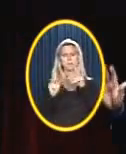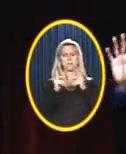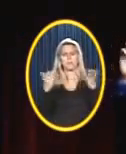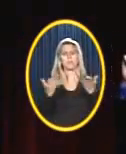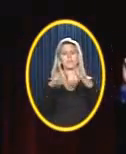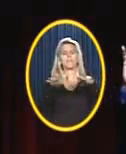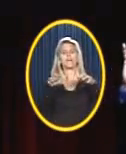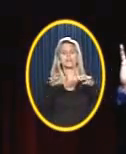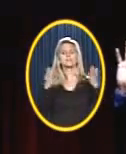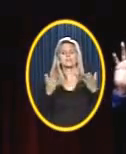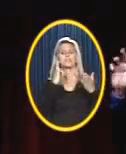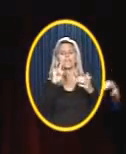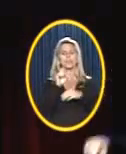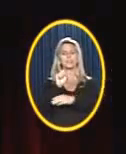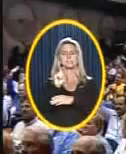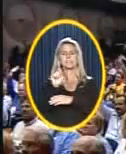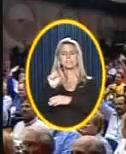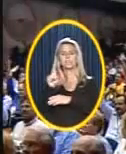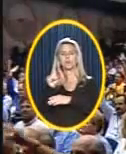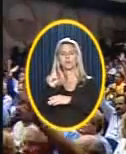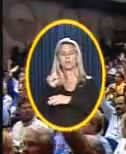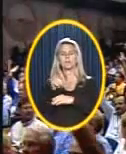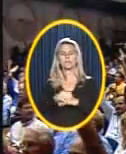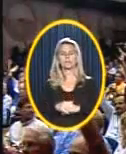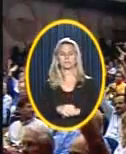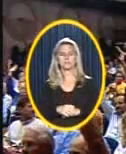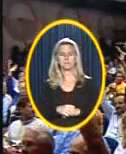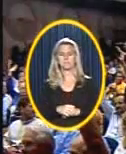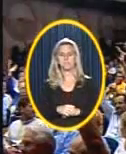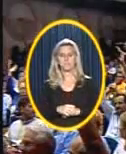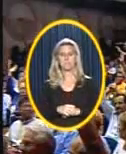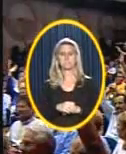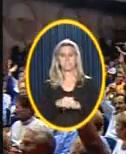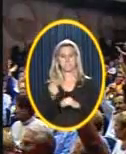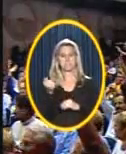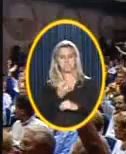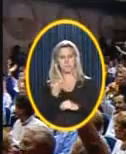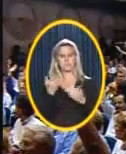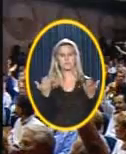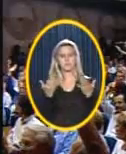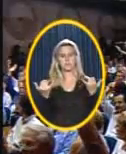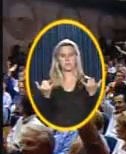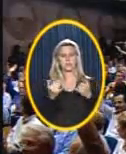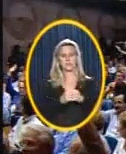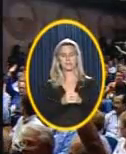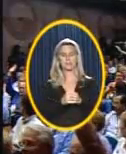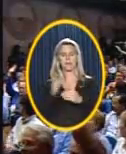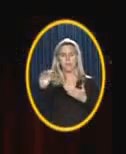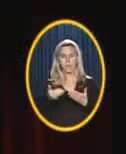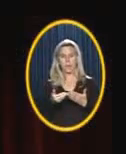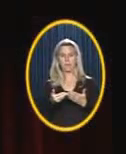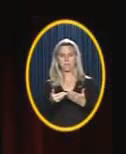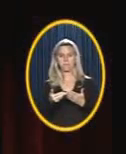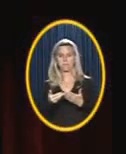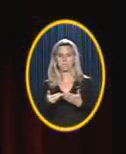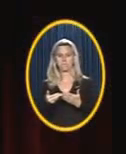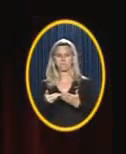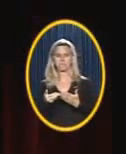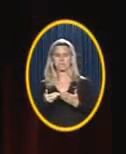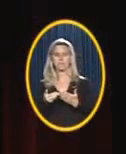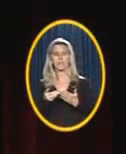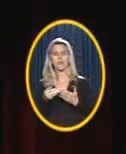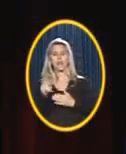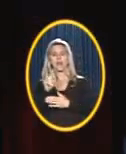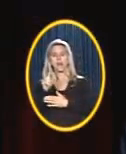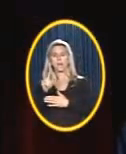this audience were here for STS-1? So a number of you came out here today. Welcome. A